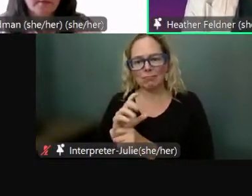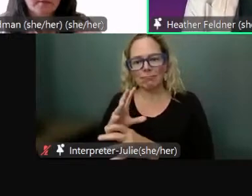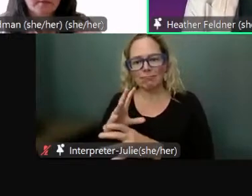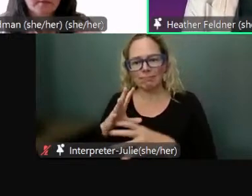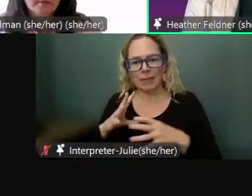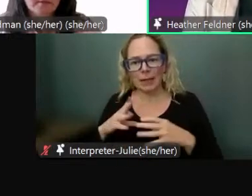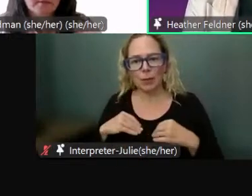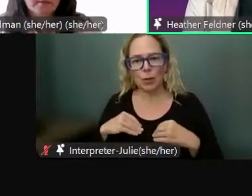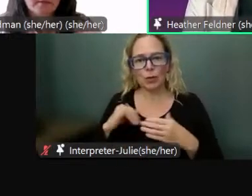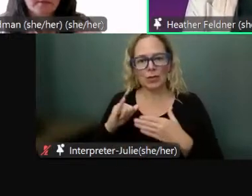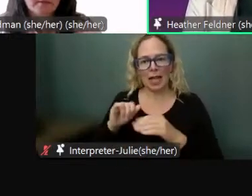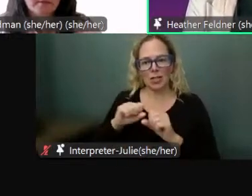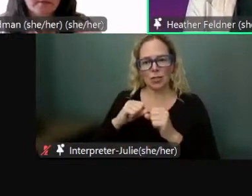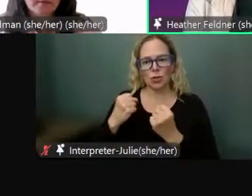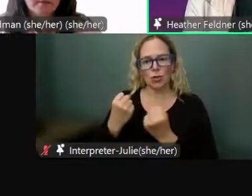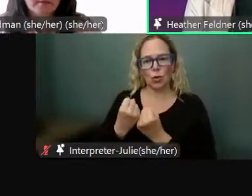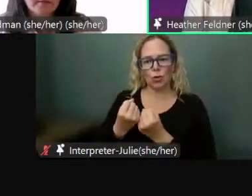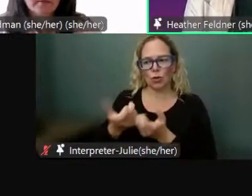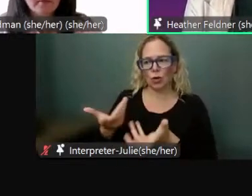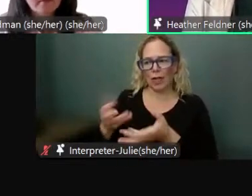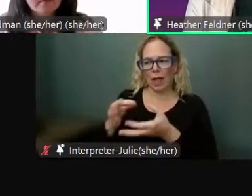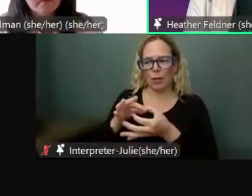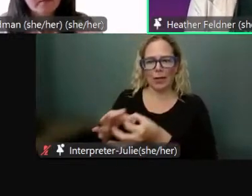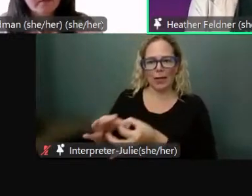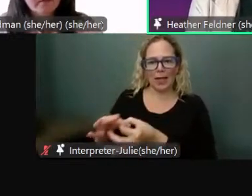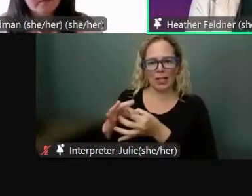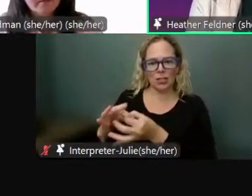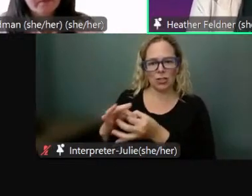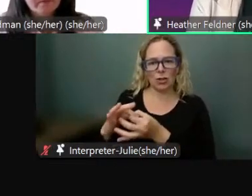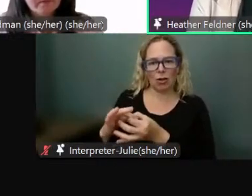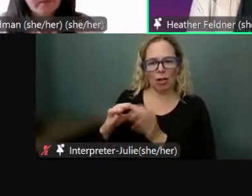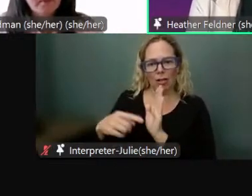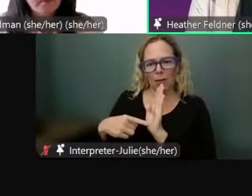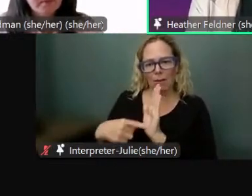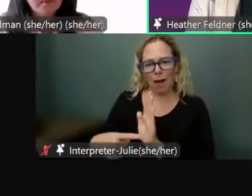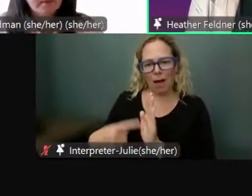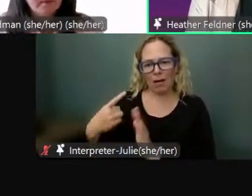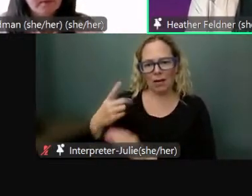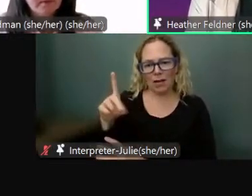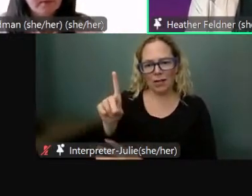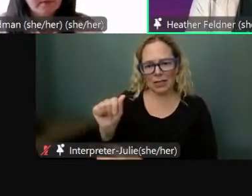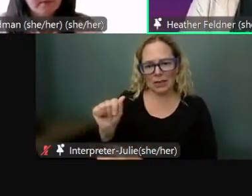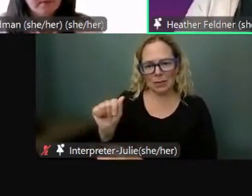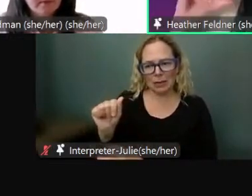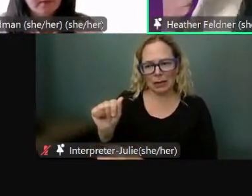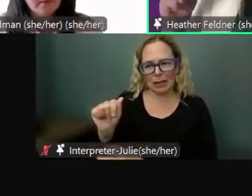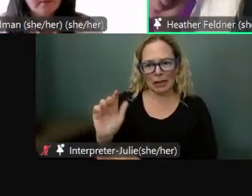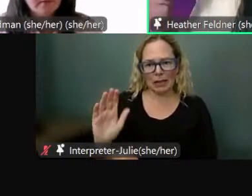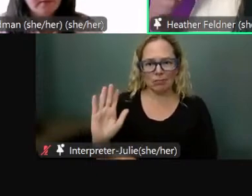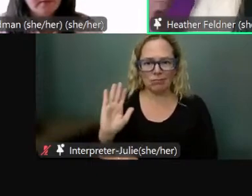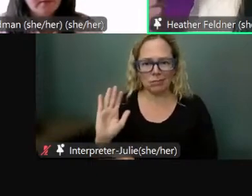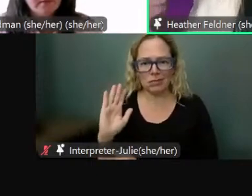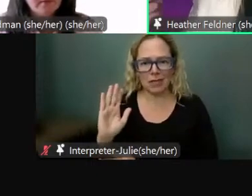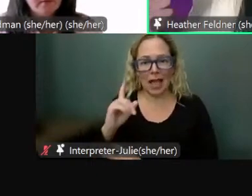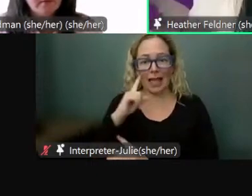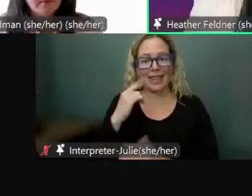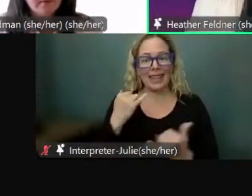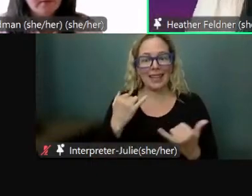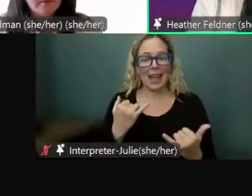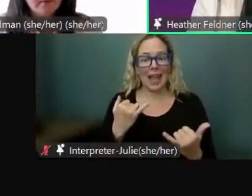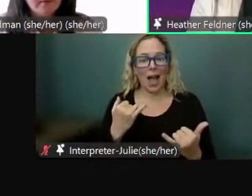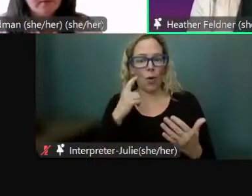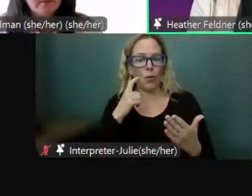or relational model of disability earlier than, I think we're just starting to kind of see